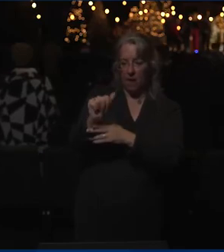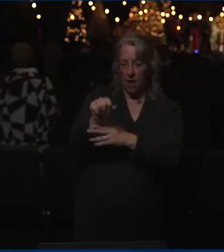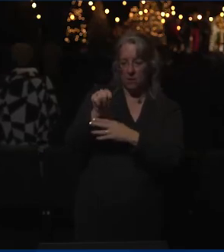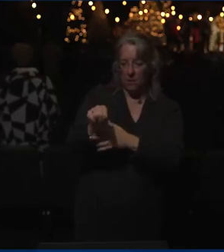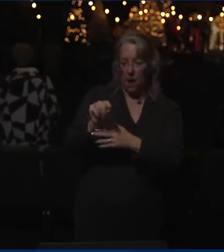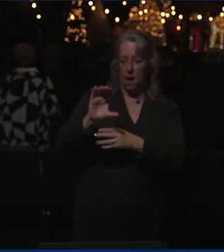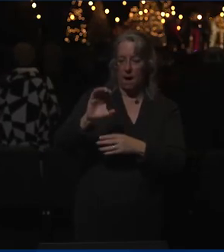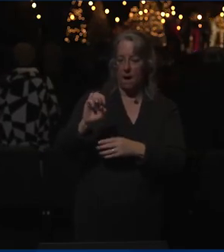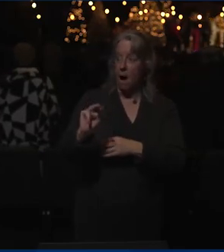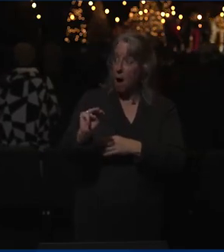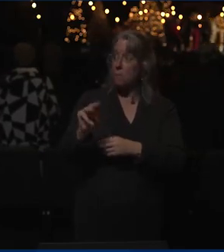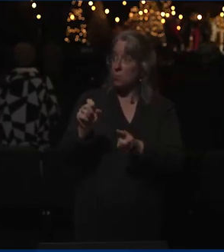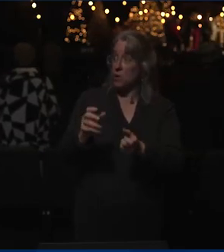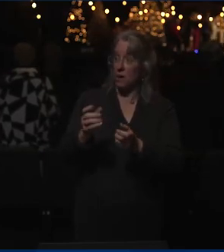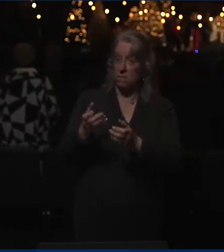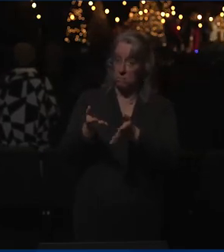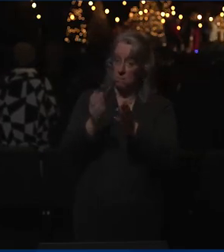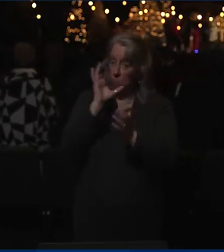let me bless us and we can go.